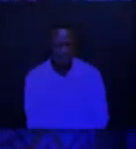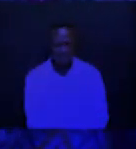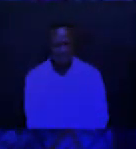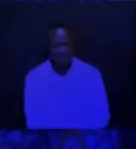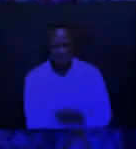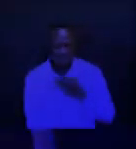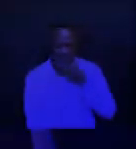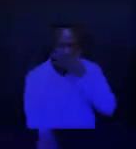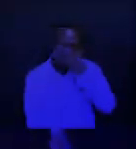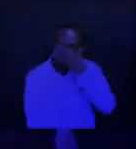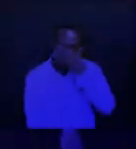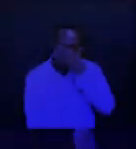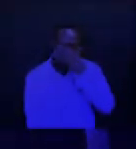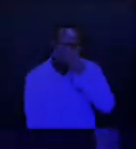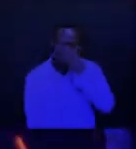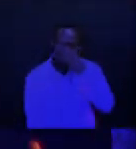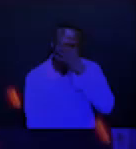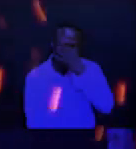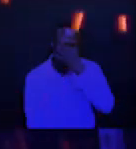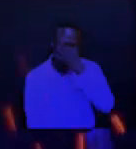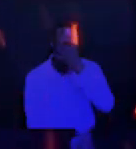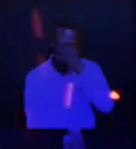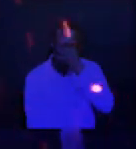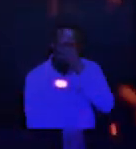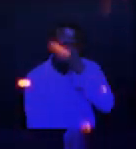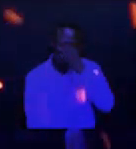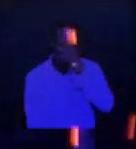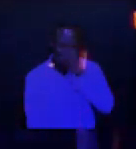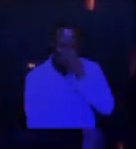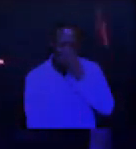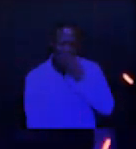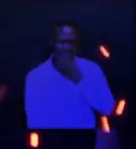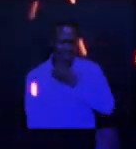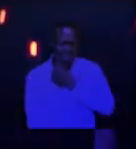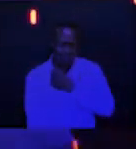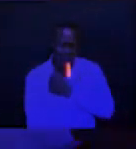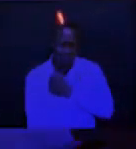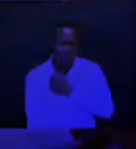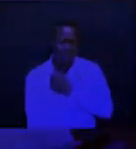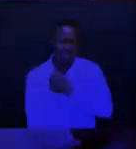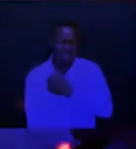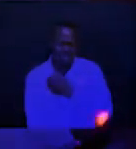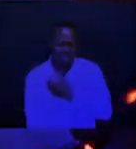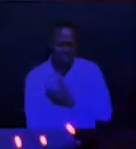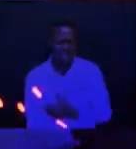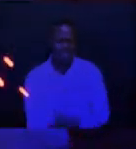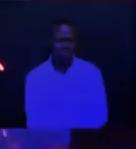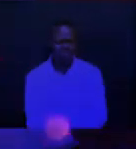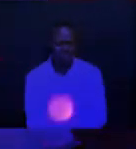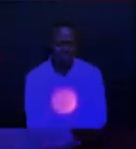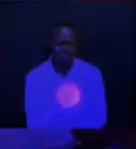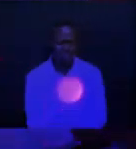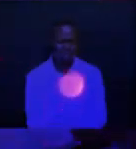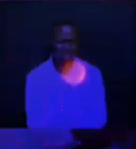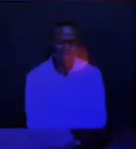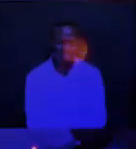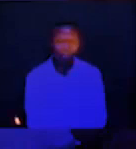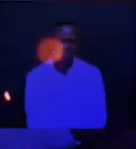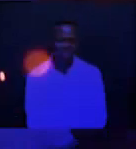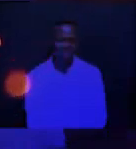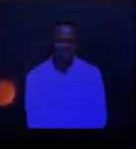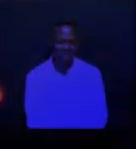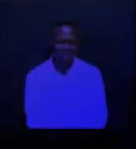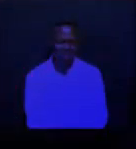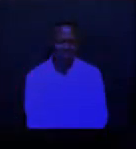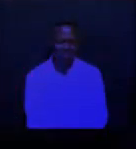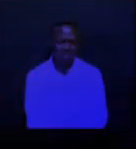masantanama, ni sonora, mikora mamamea, yantara masikoni atataya,